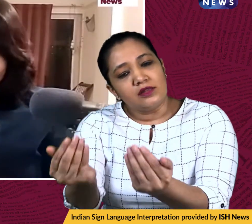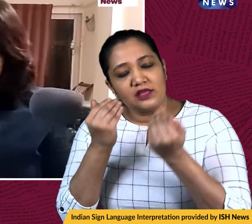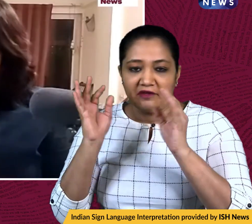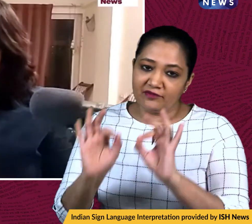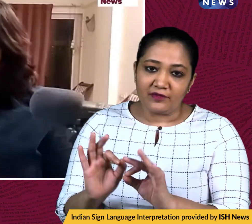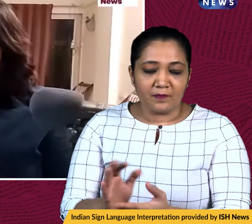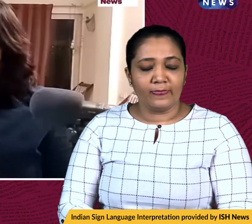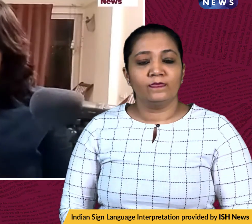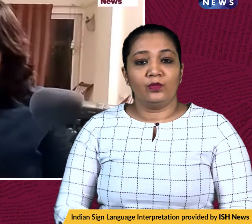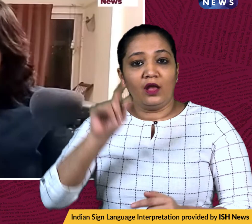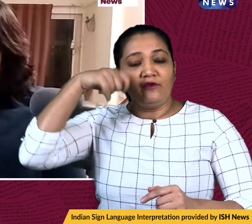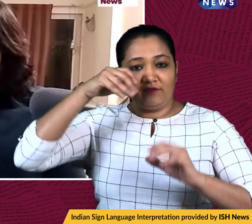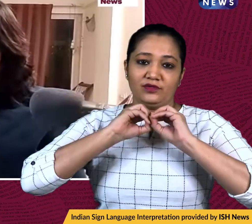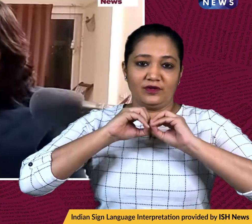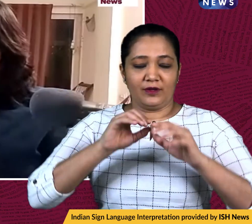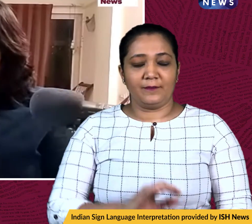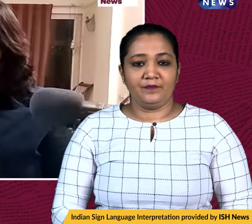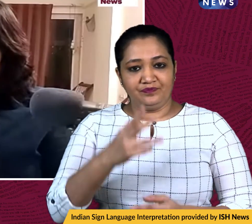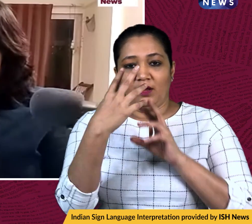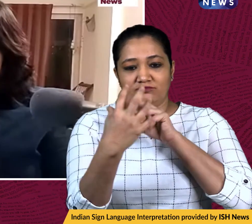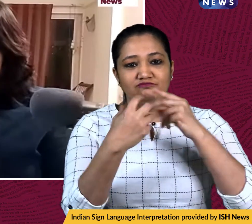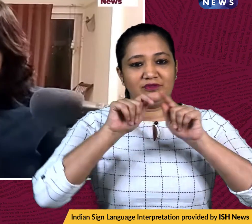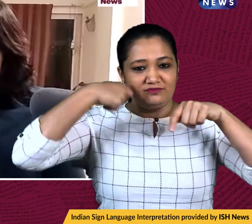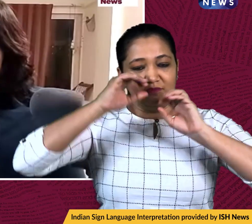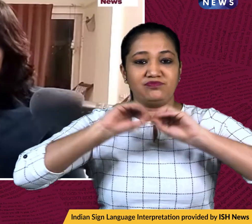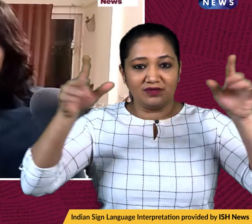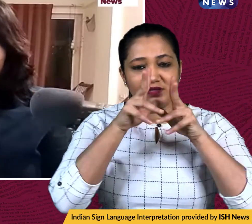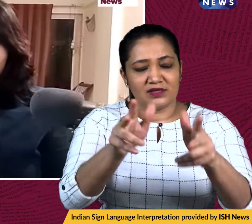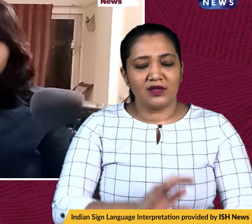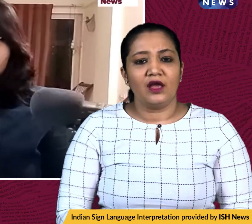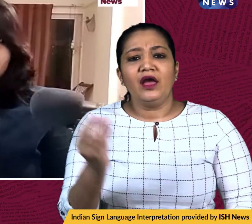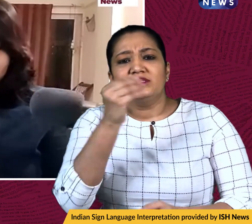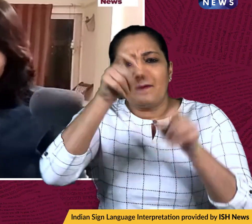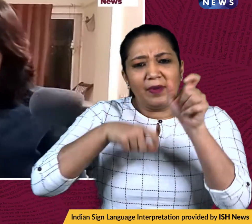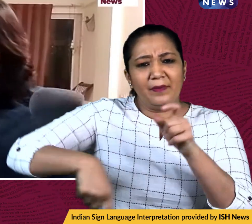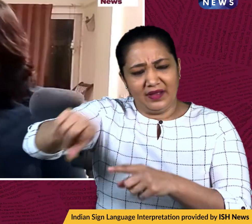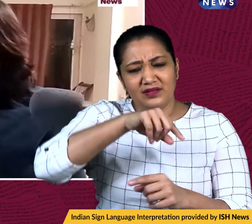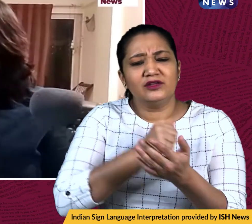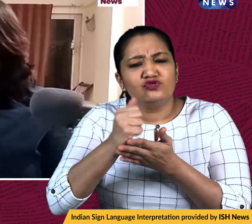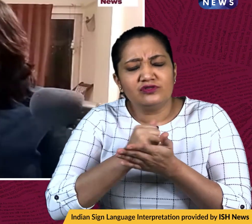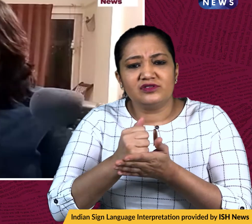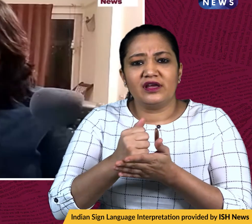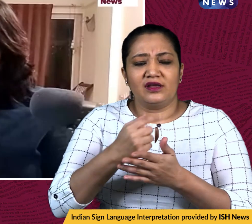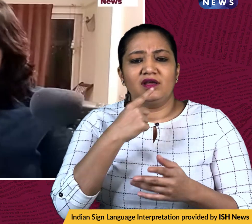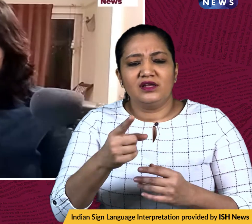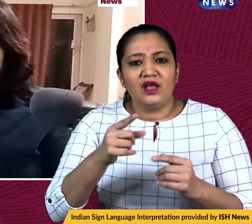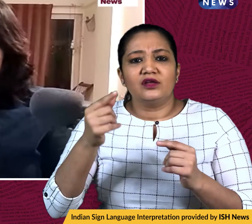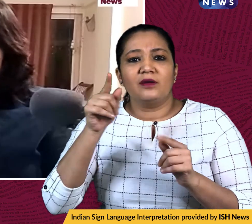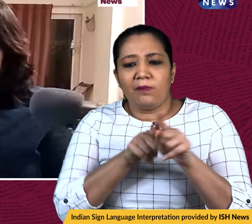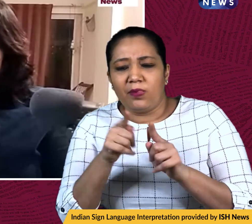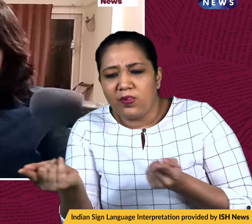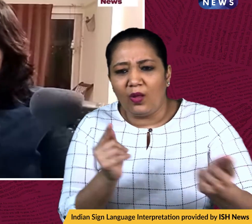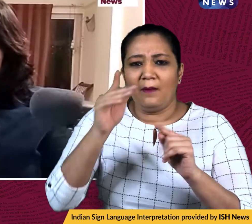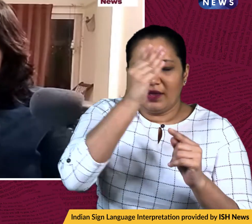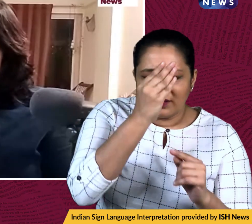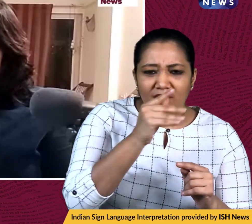is safe. In a video statement, he also clarified that some people are trying to give the incident a communal angle